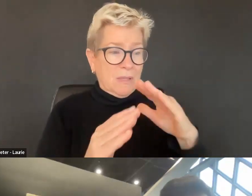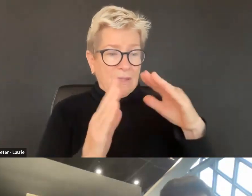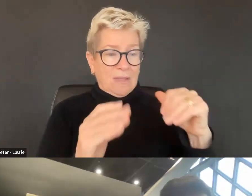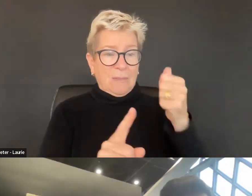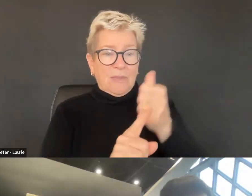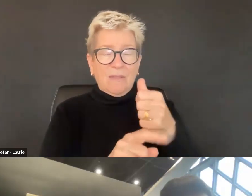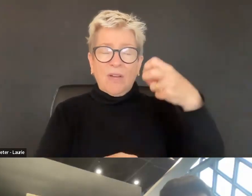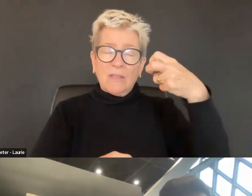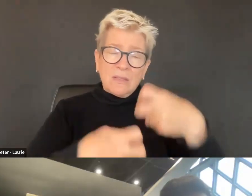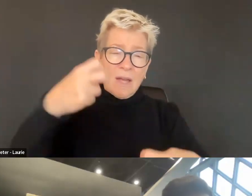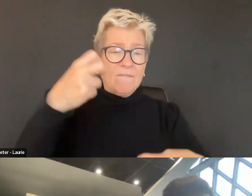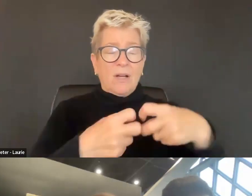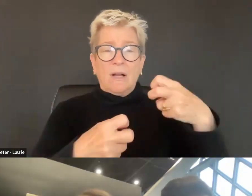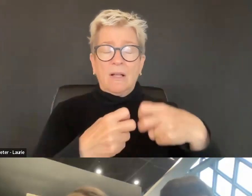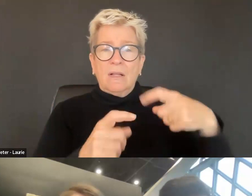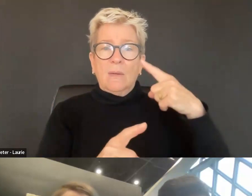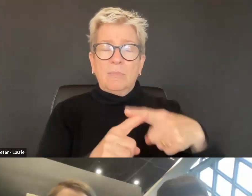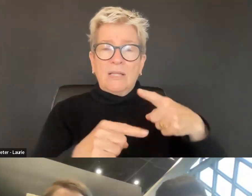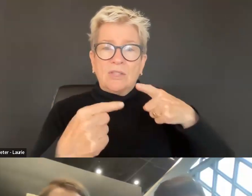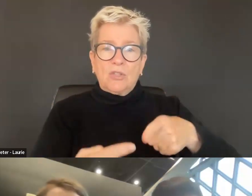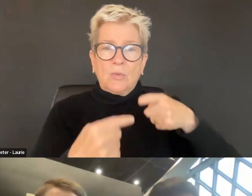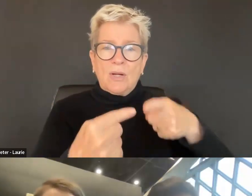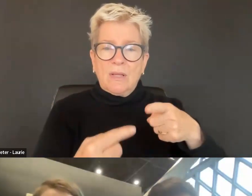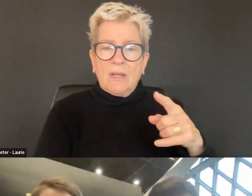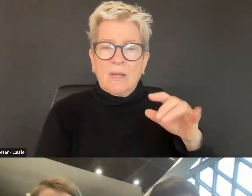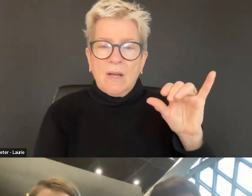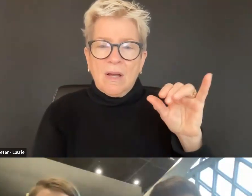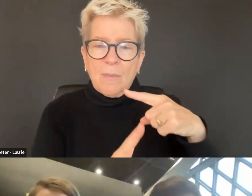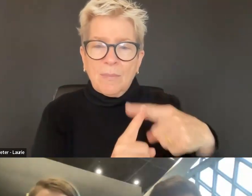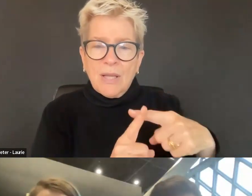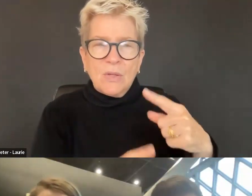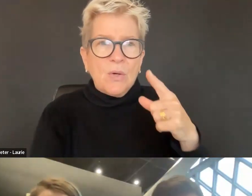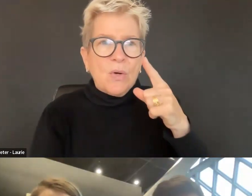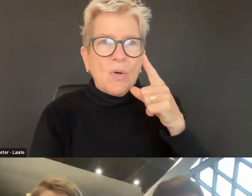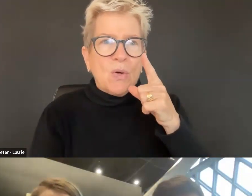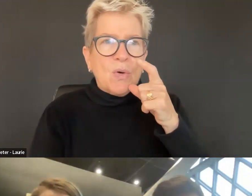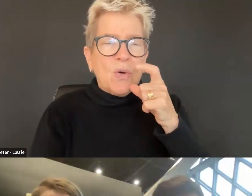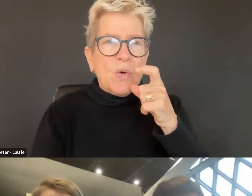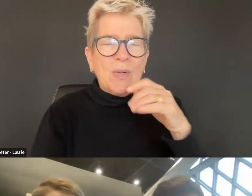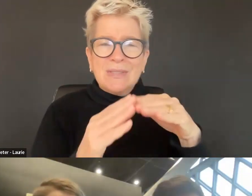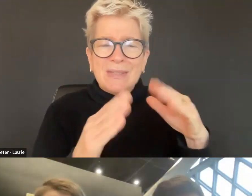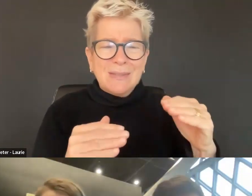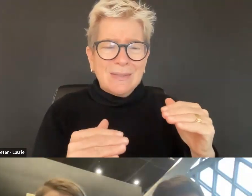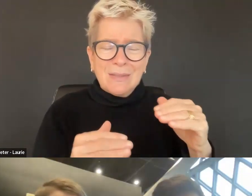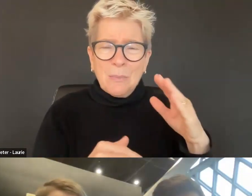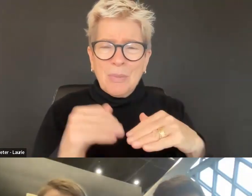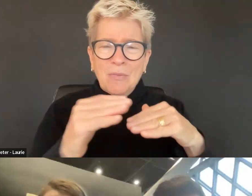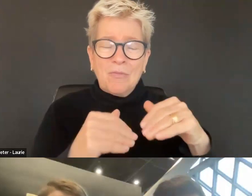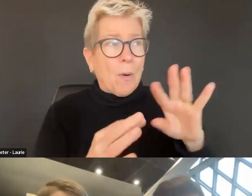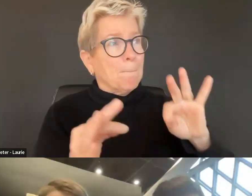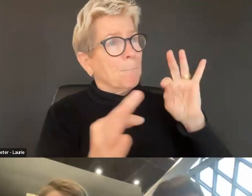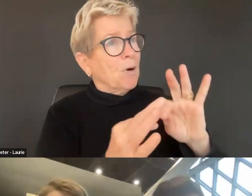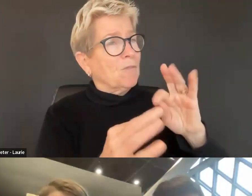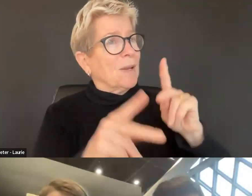they are struggling. Also, I just want to say, who is the system built for? Perfect human beings in crisis? That's not how